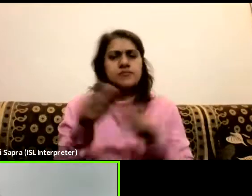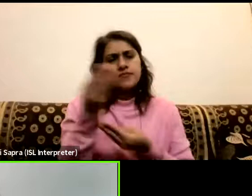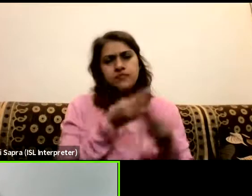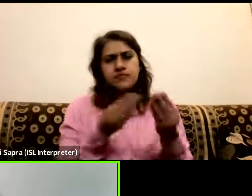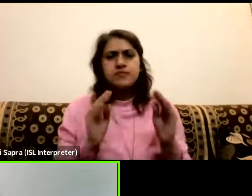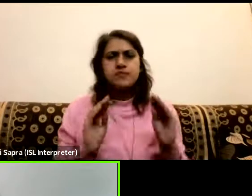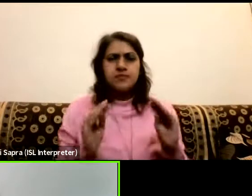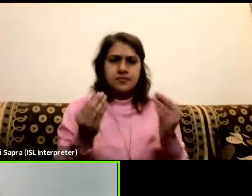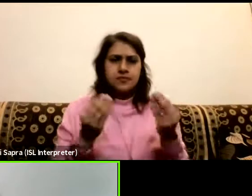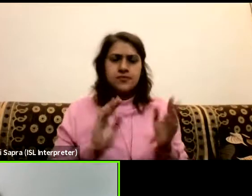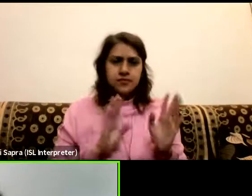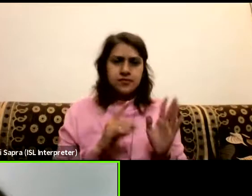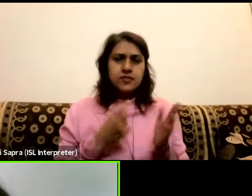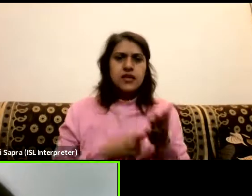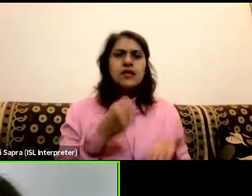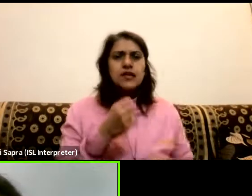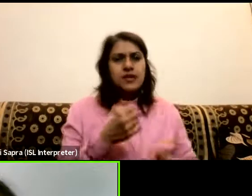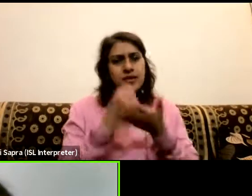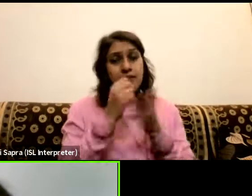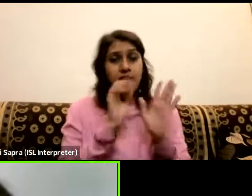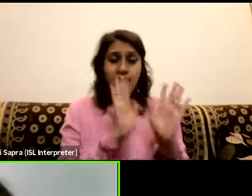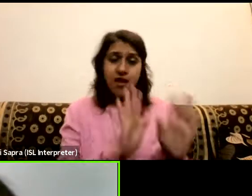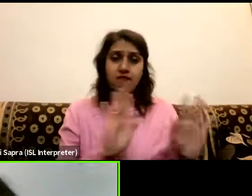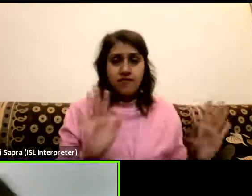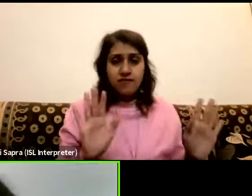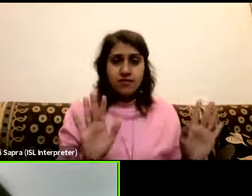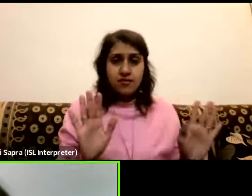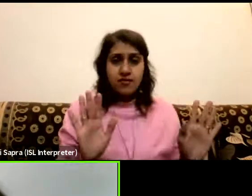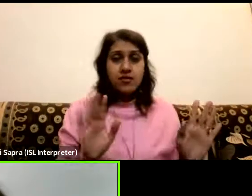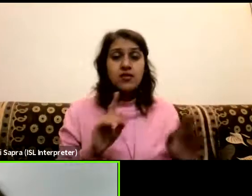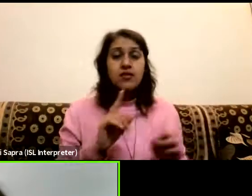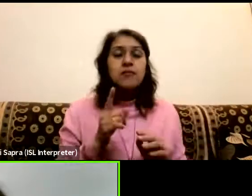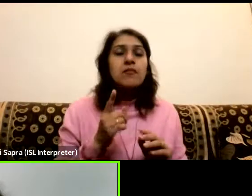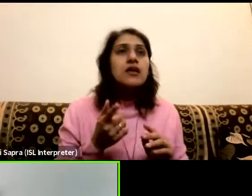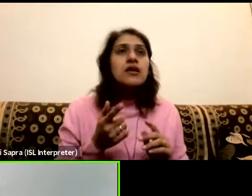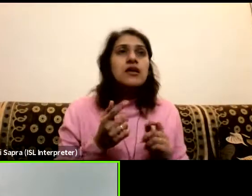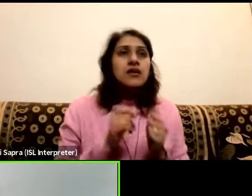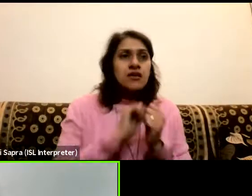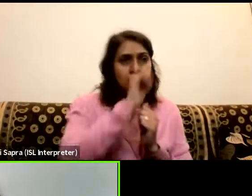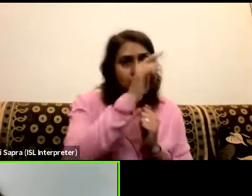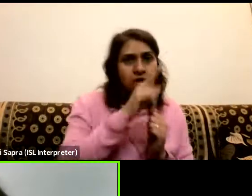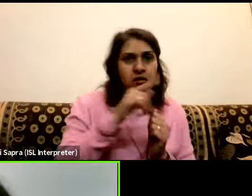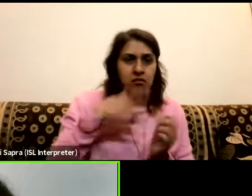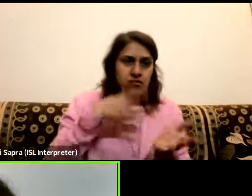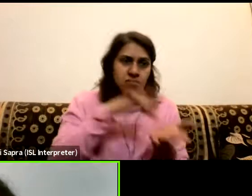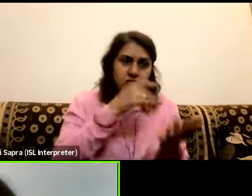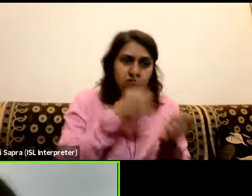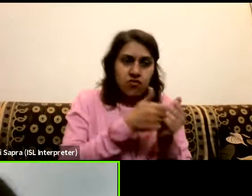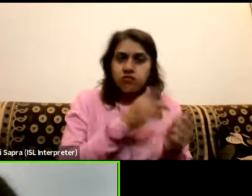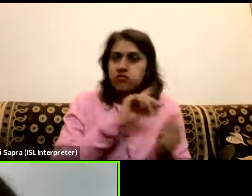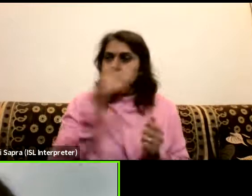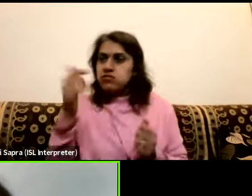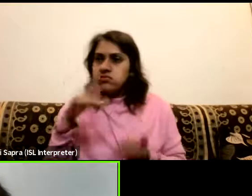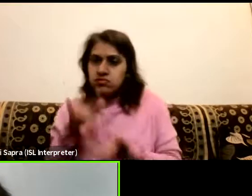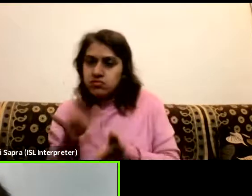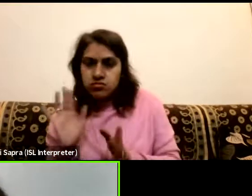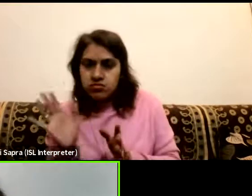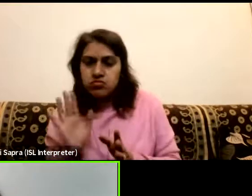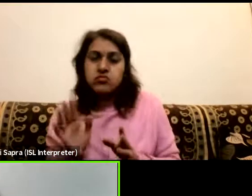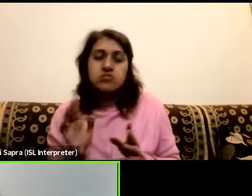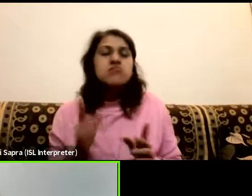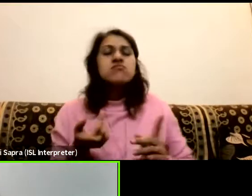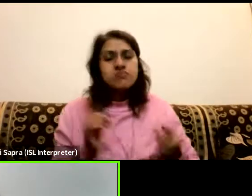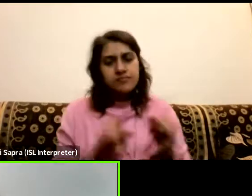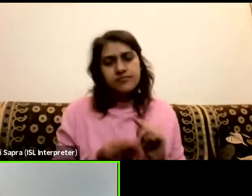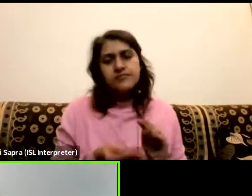where rehabilitation is available, but often don't know how to negotiate those areas. So we need to push.